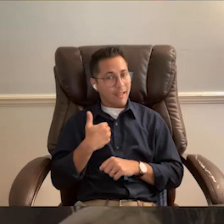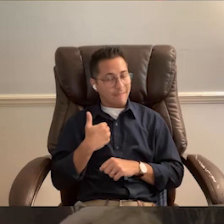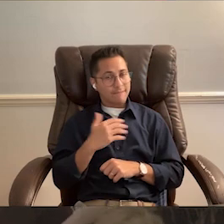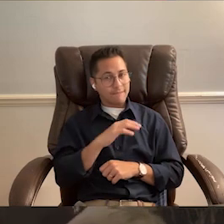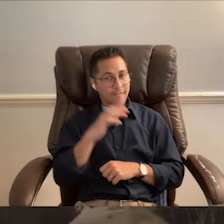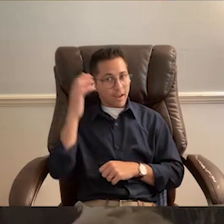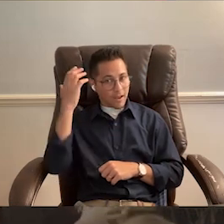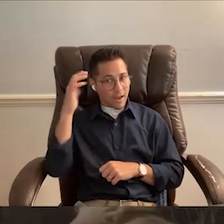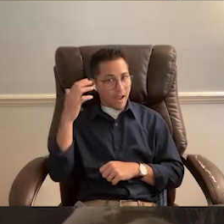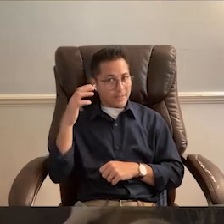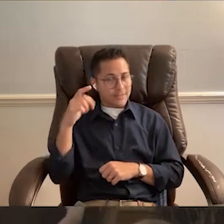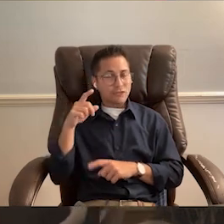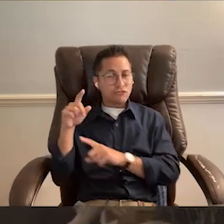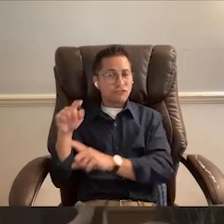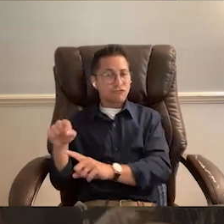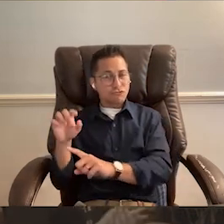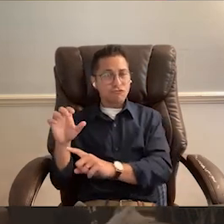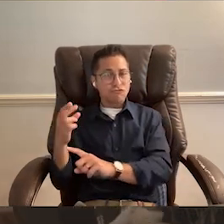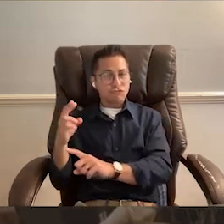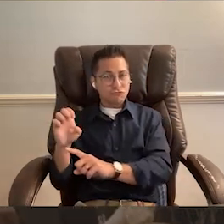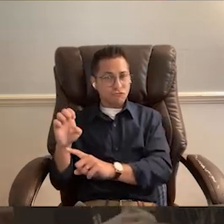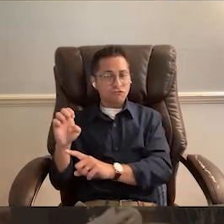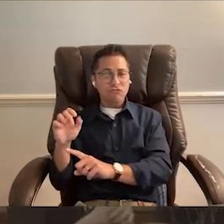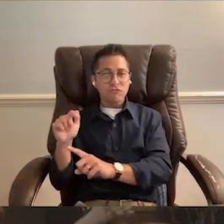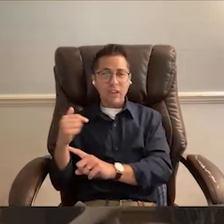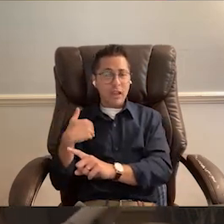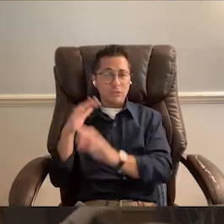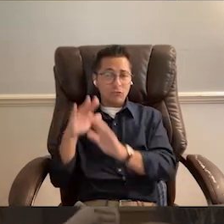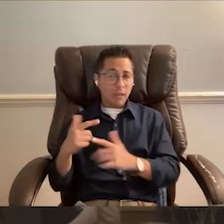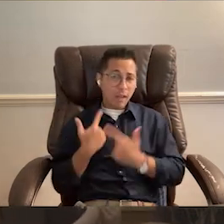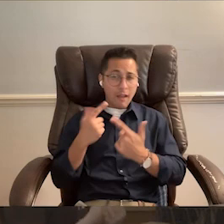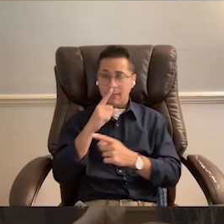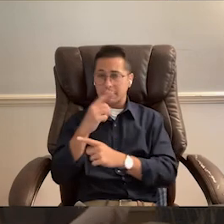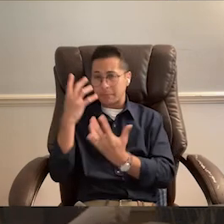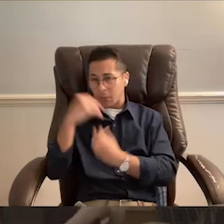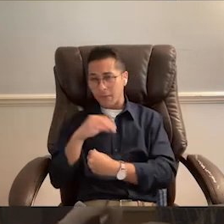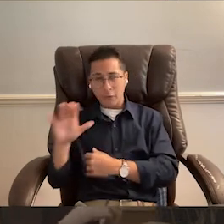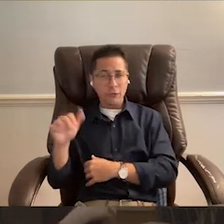media. So I actually personally have a cousin who she